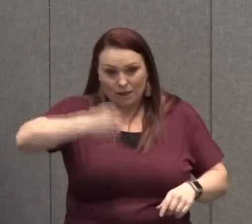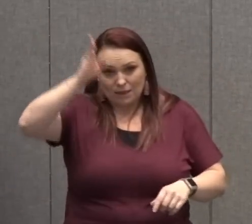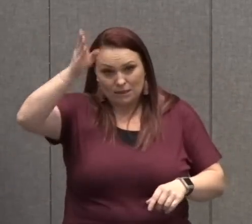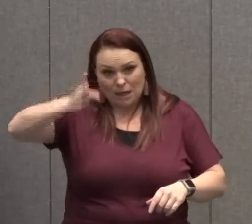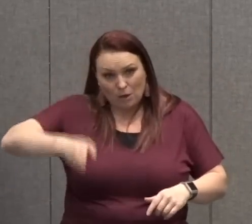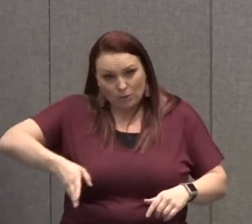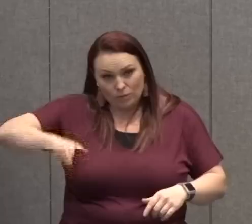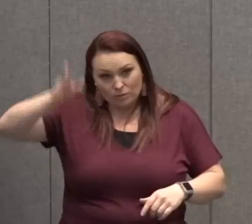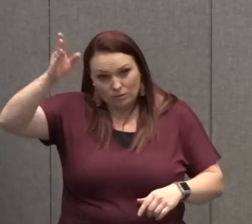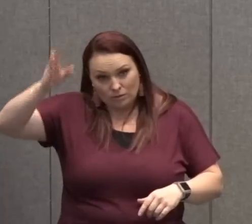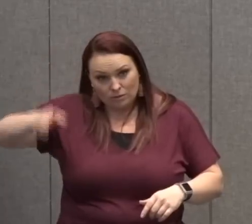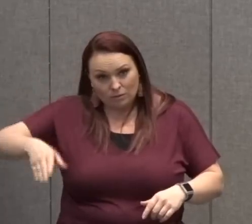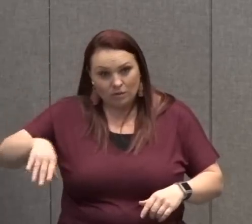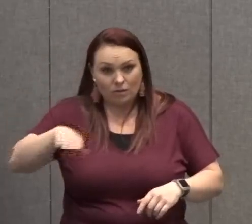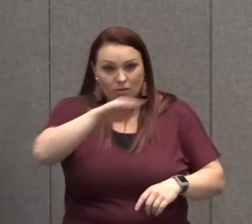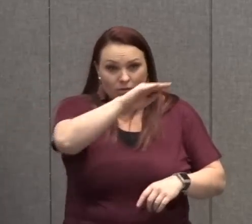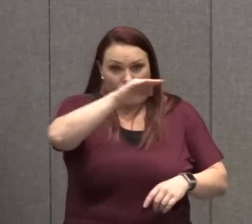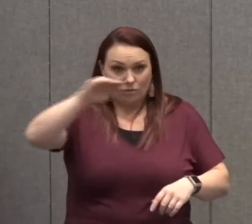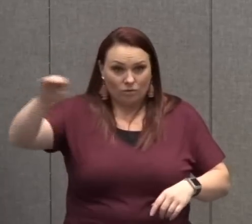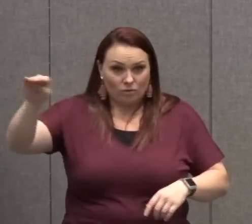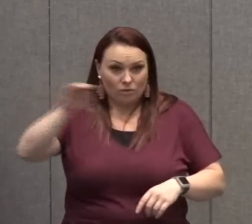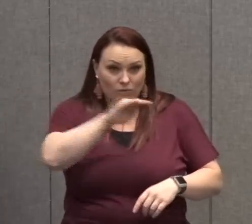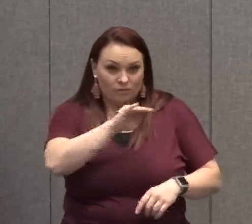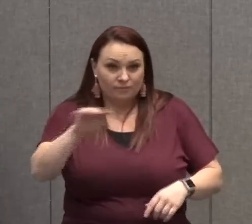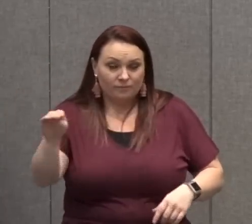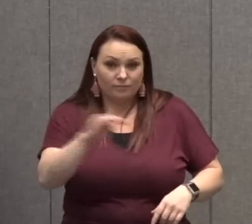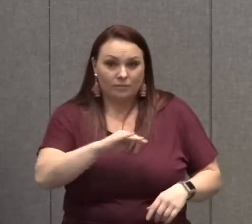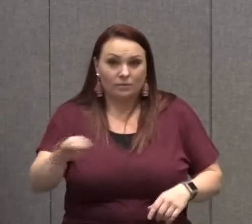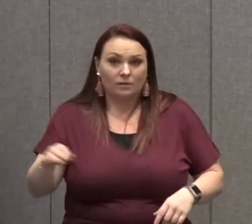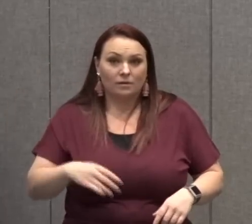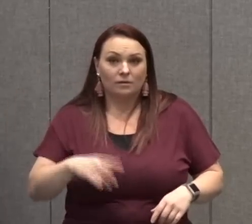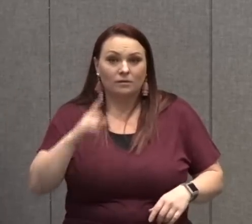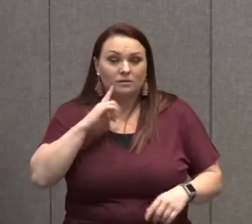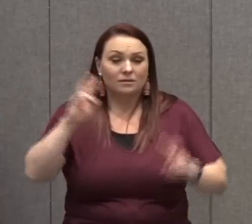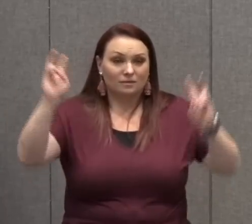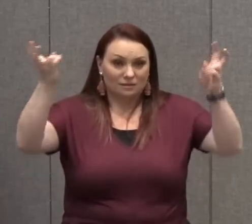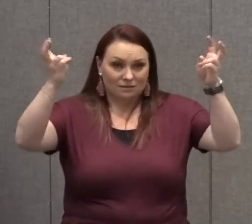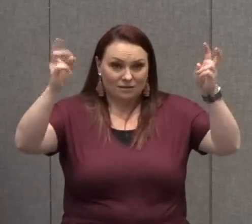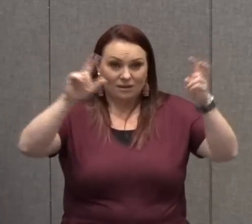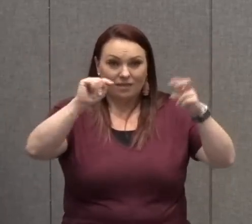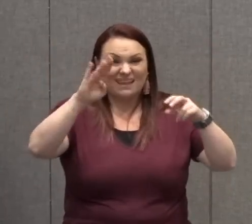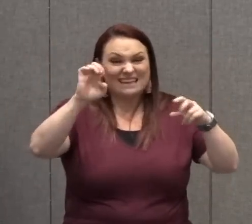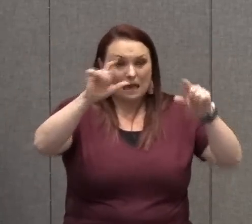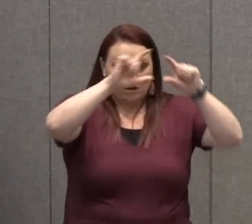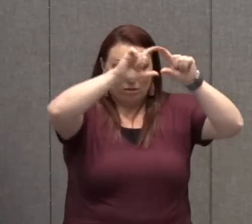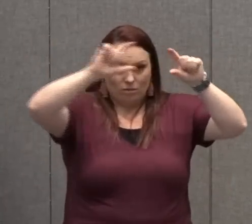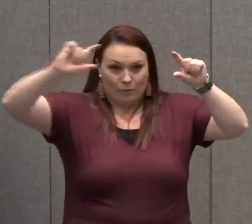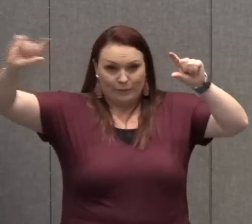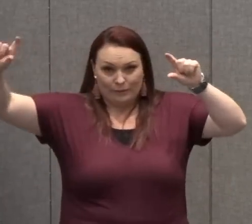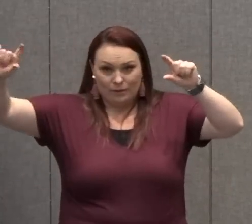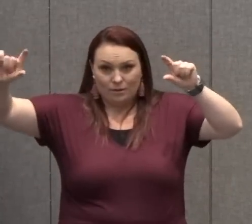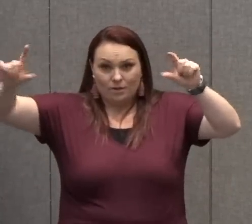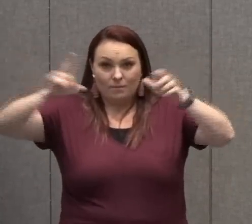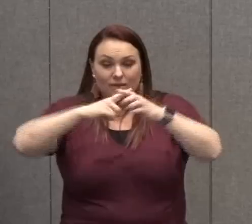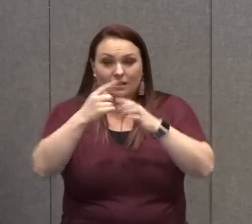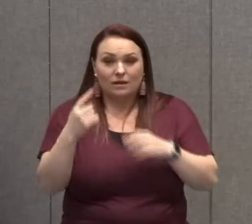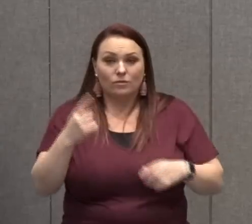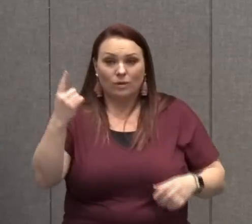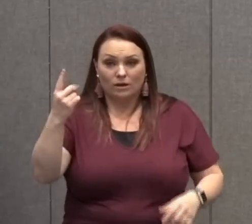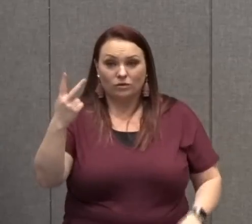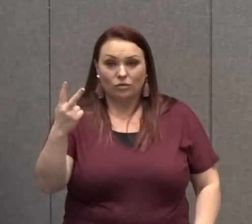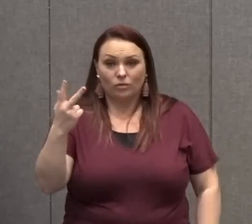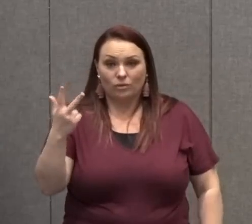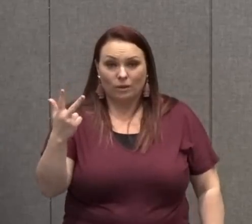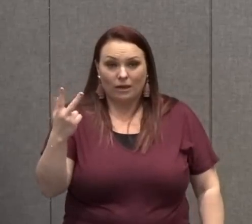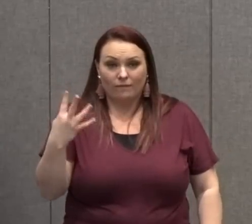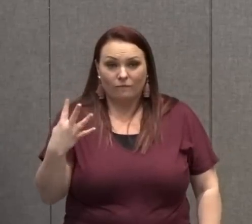smaller squares so this top part here is where you're going to write a title so those have its own squares but then you need to make sure it has one two